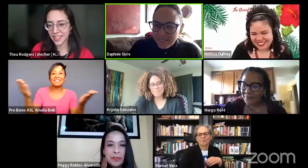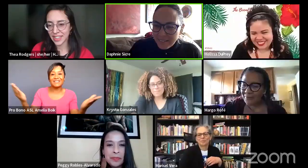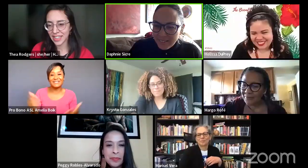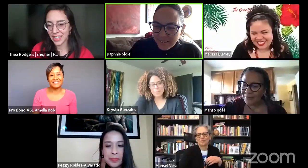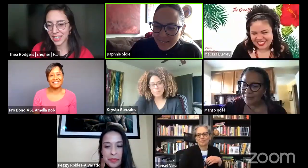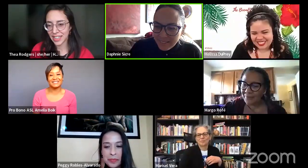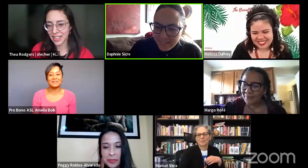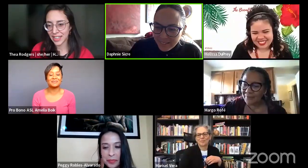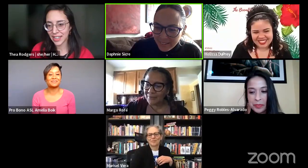much you you you you you